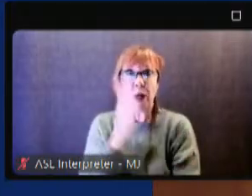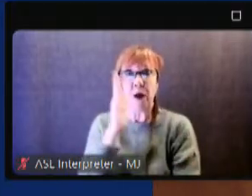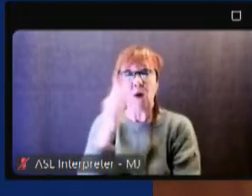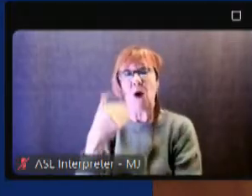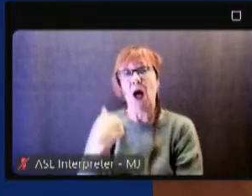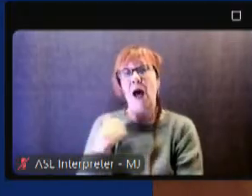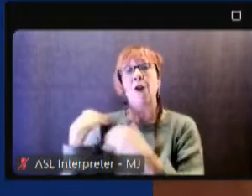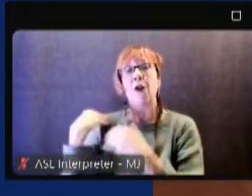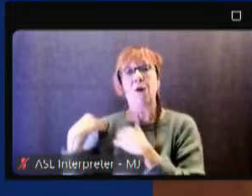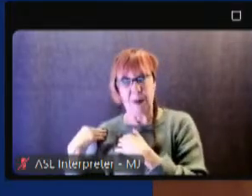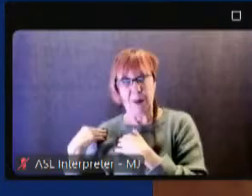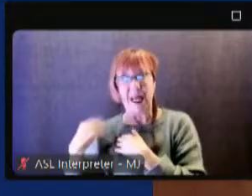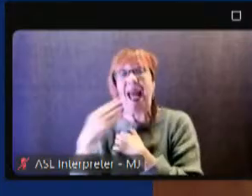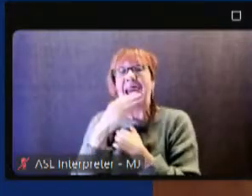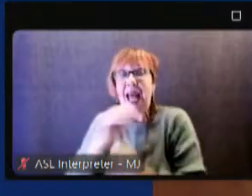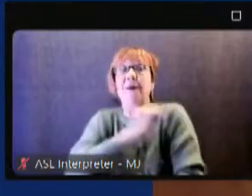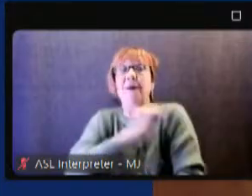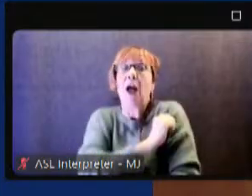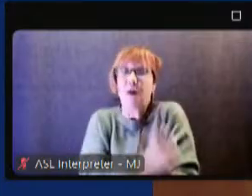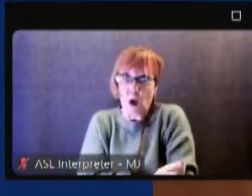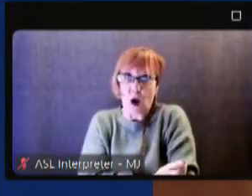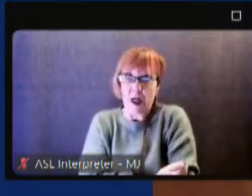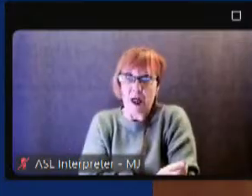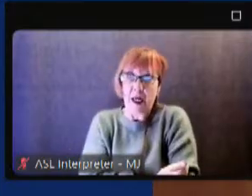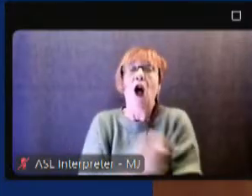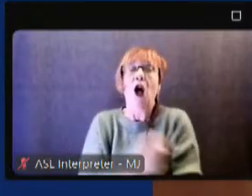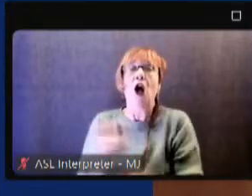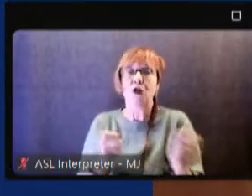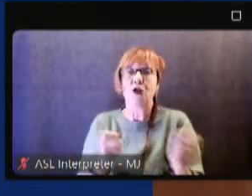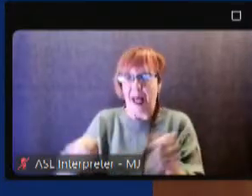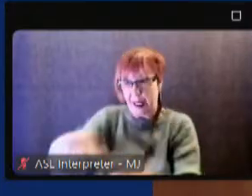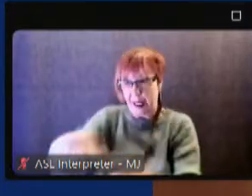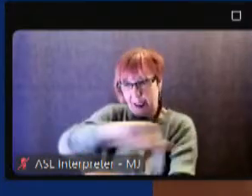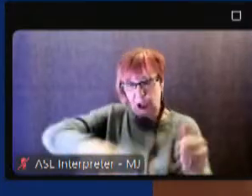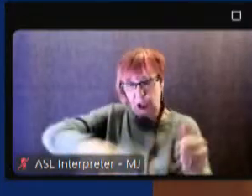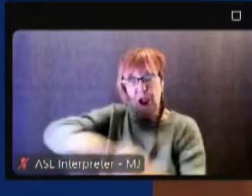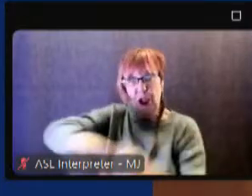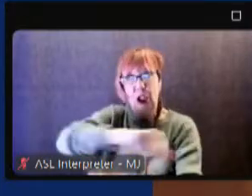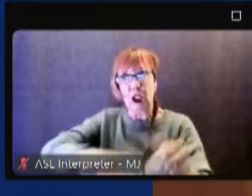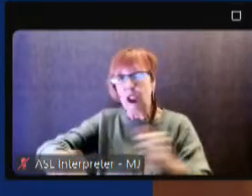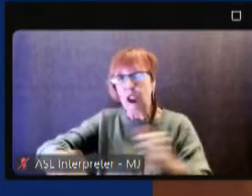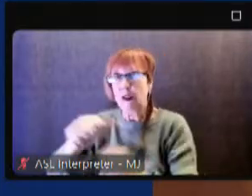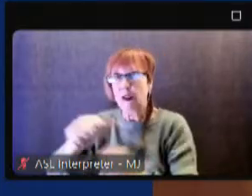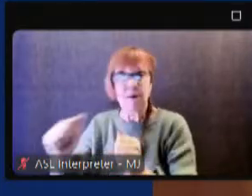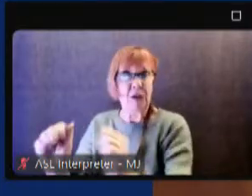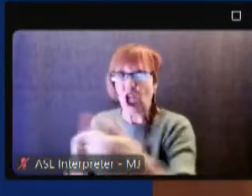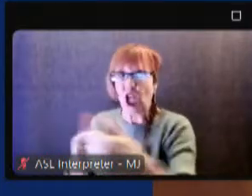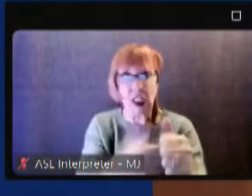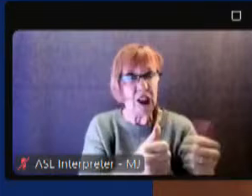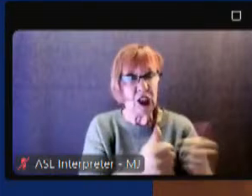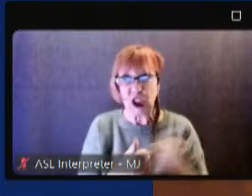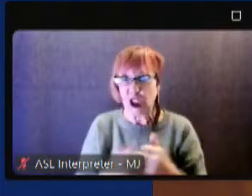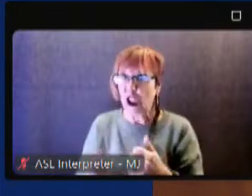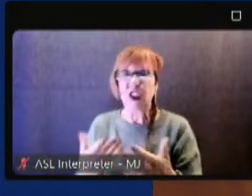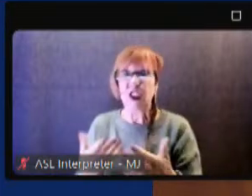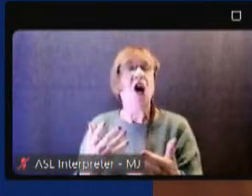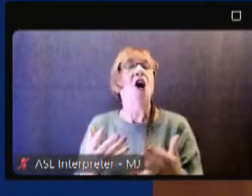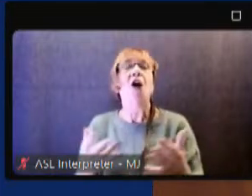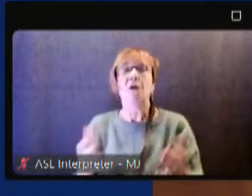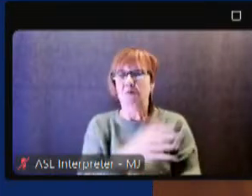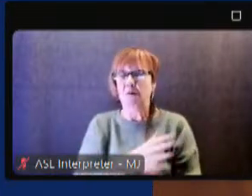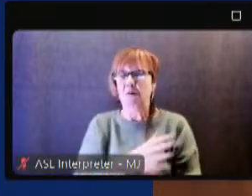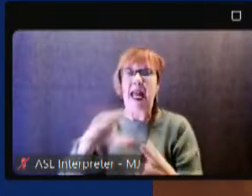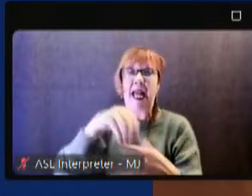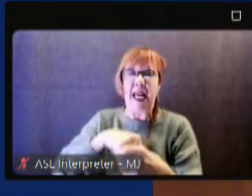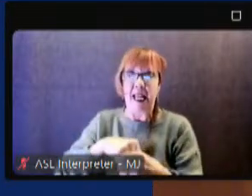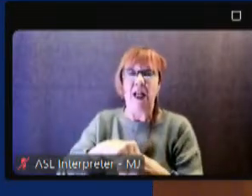responsibility and the authority to manage the interactions and challenges across the 4 permitting departments.